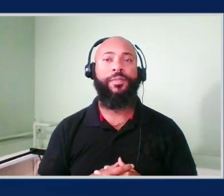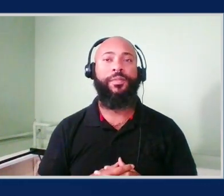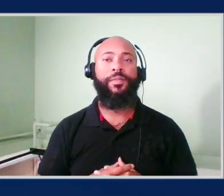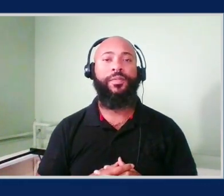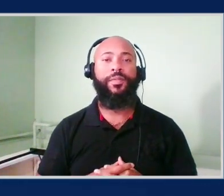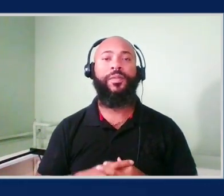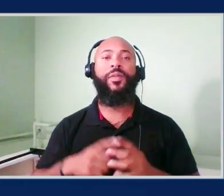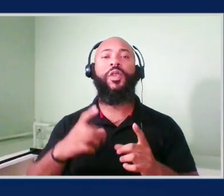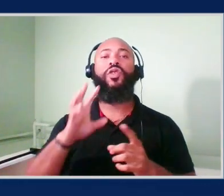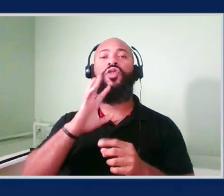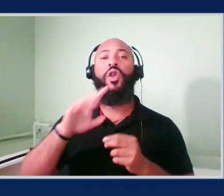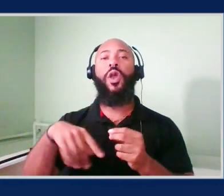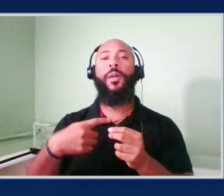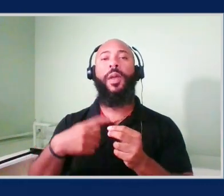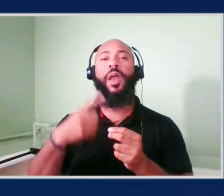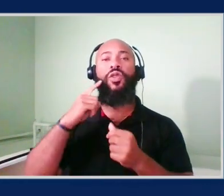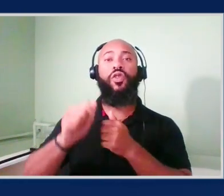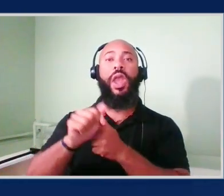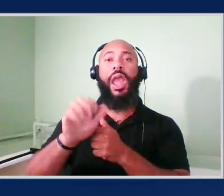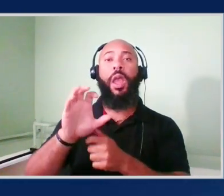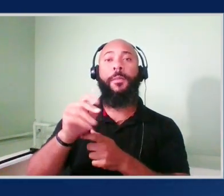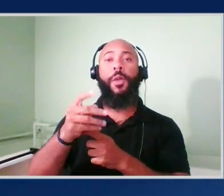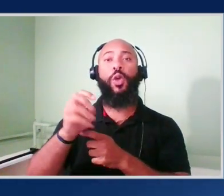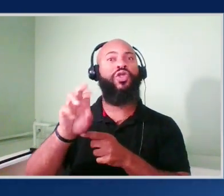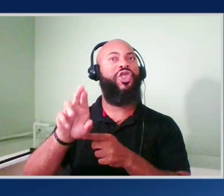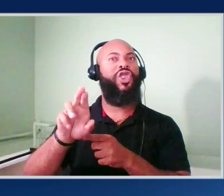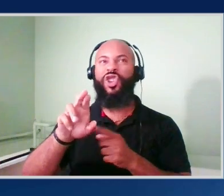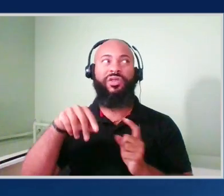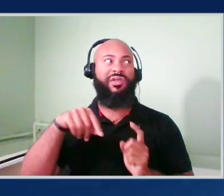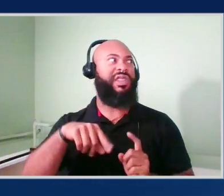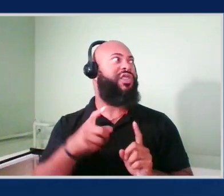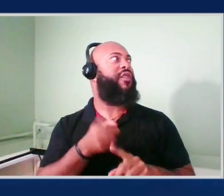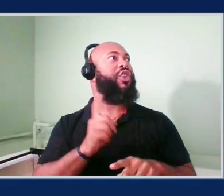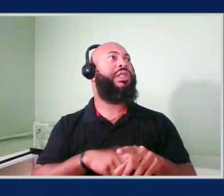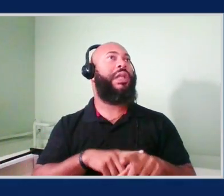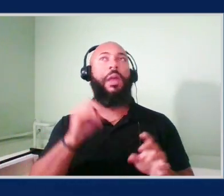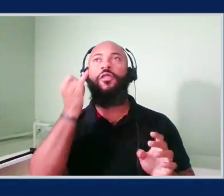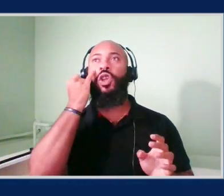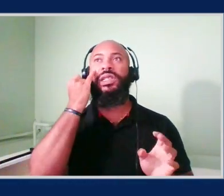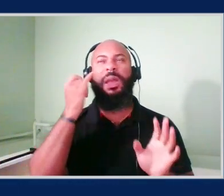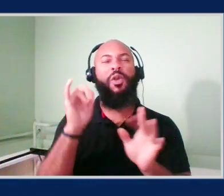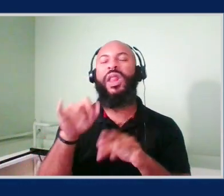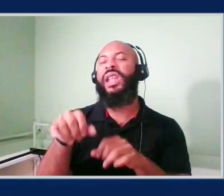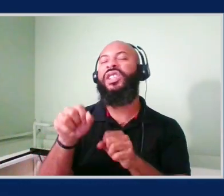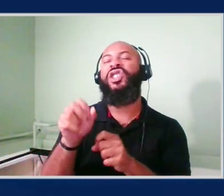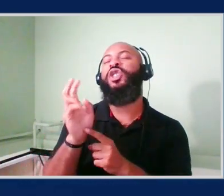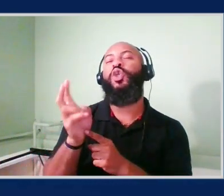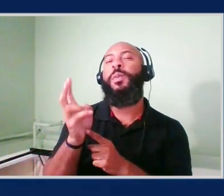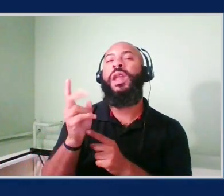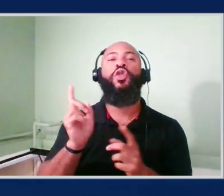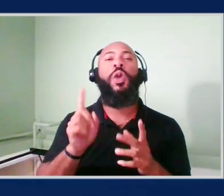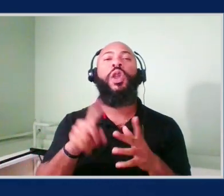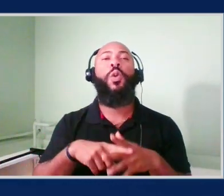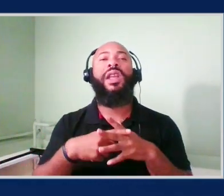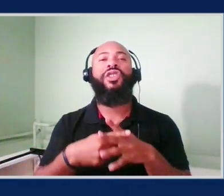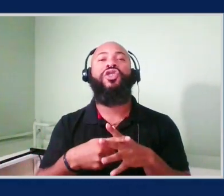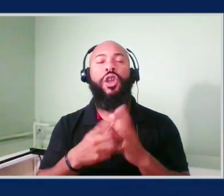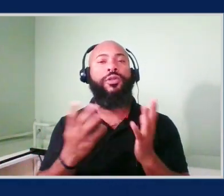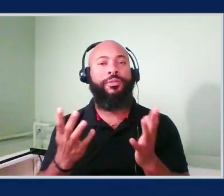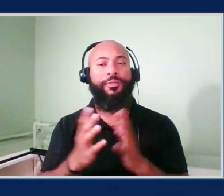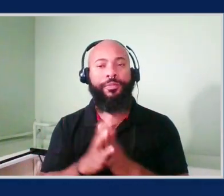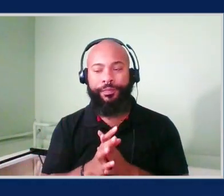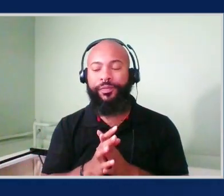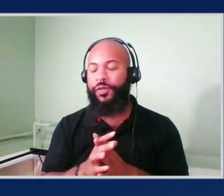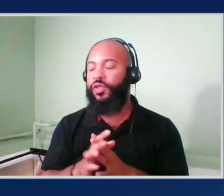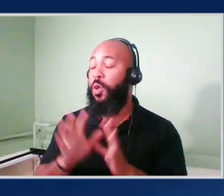Composer, like how, if I was this is the first time I've heard about it, maybe let's just take 2 minutes, like where do I start? Absolutely. So